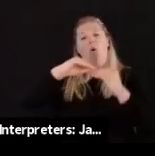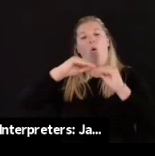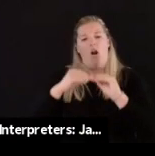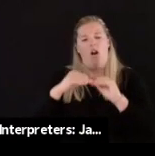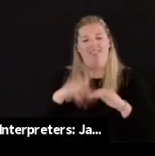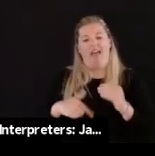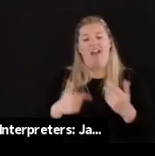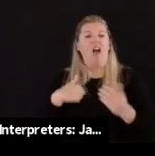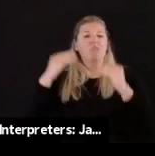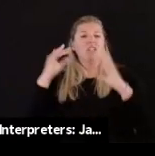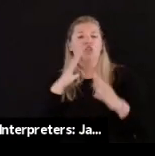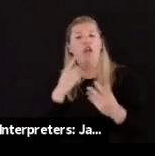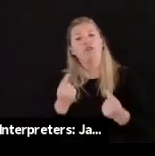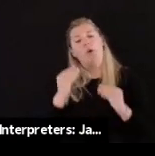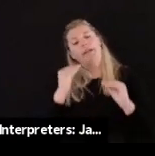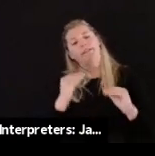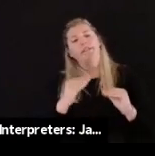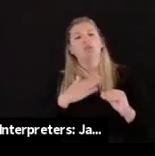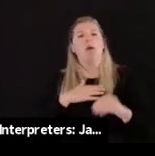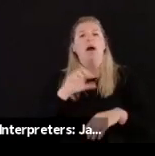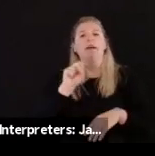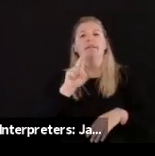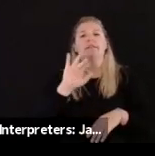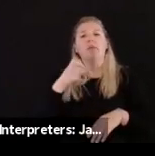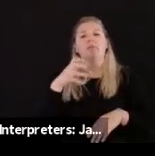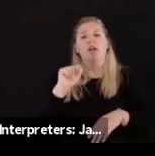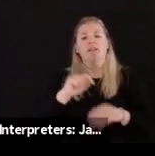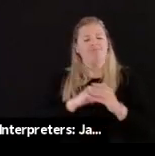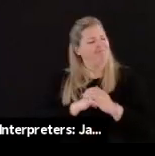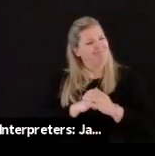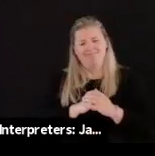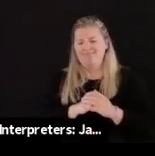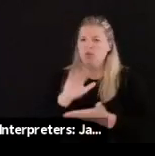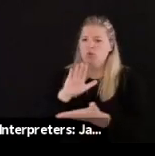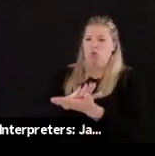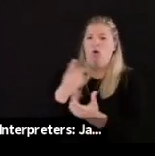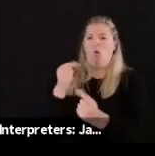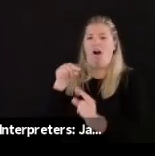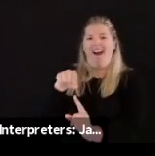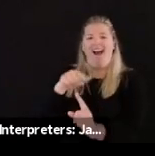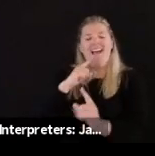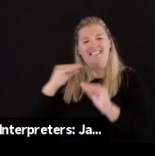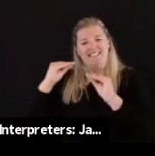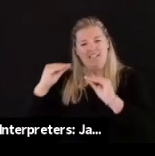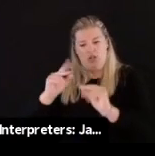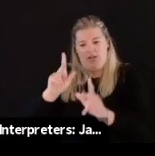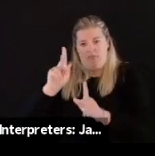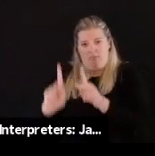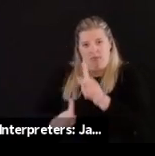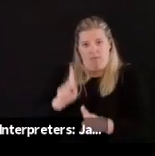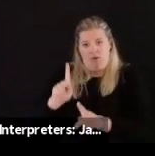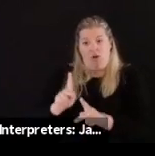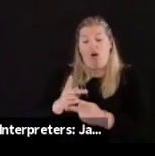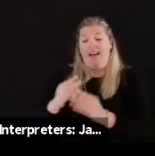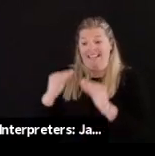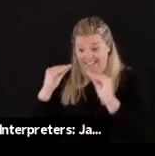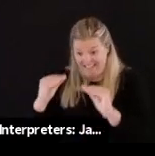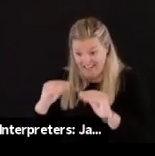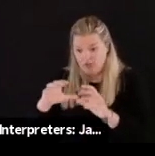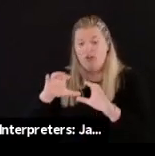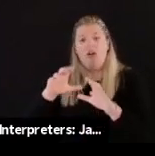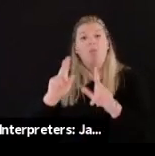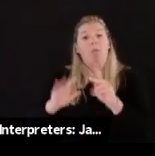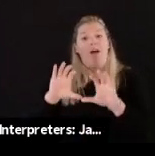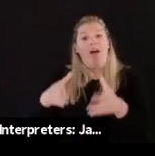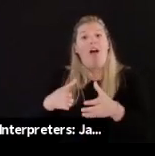subject. School has to be about teaching people to change the world for the better.